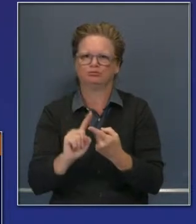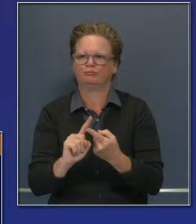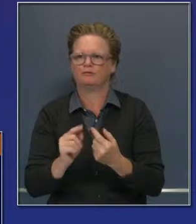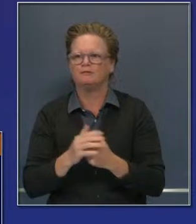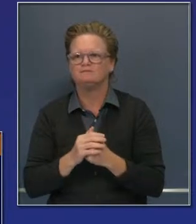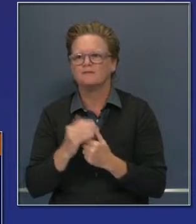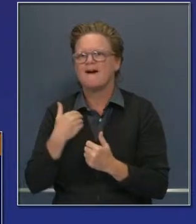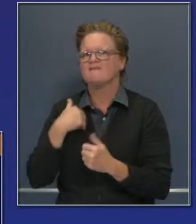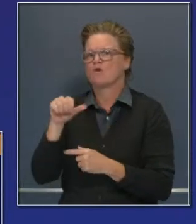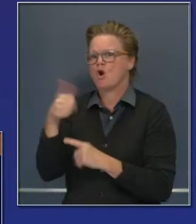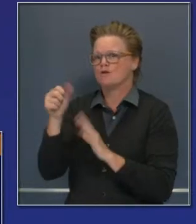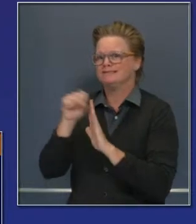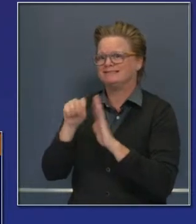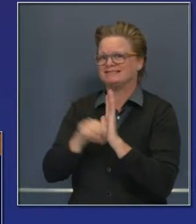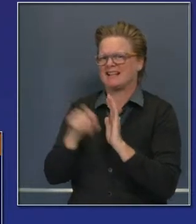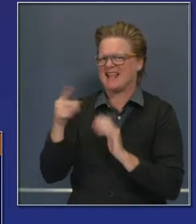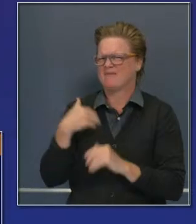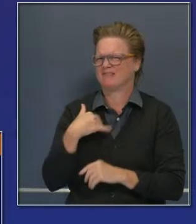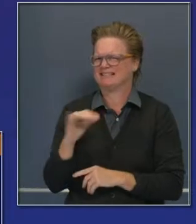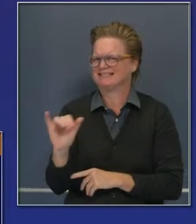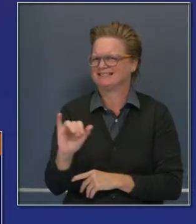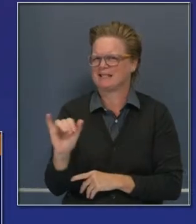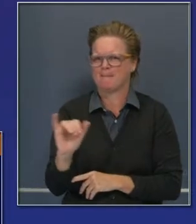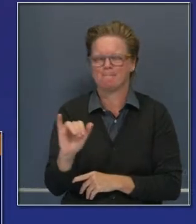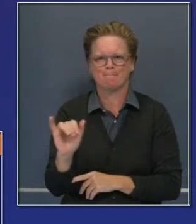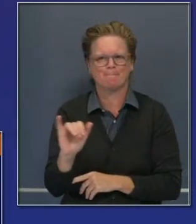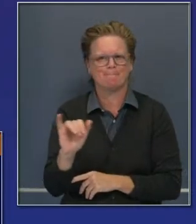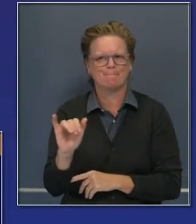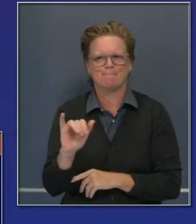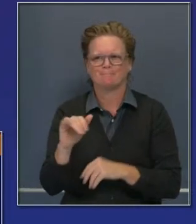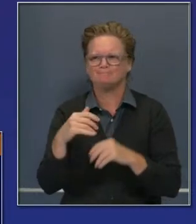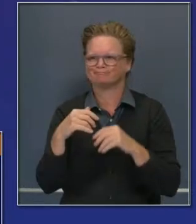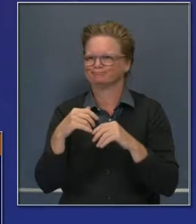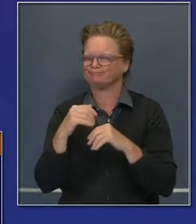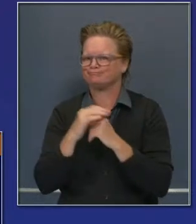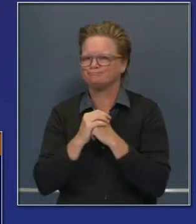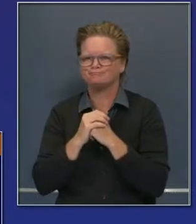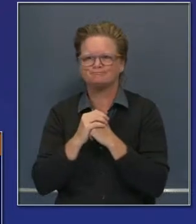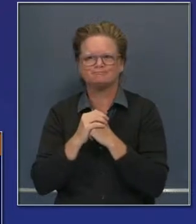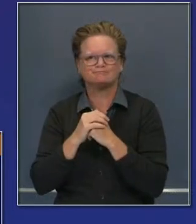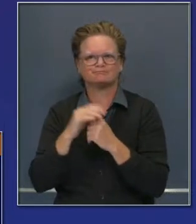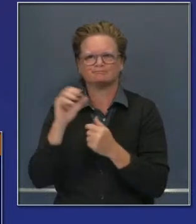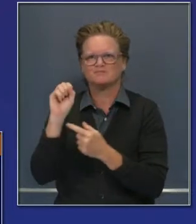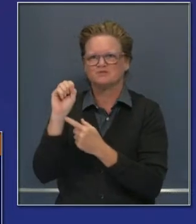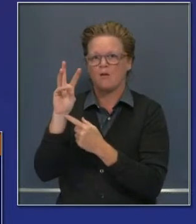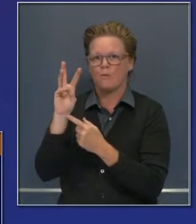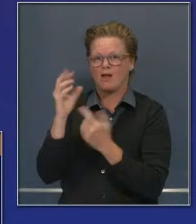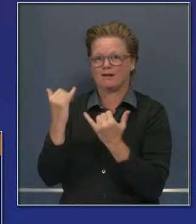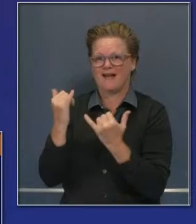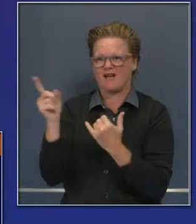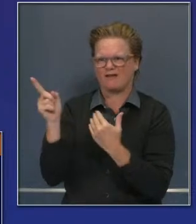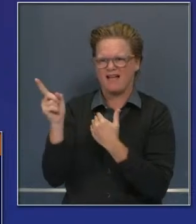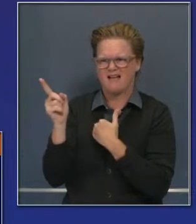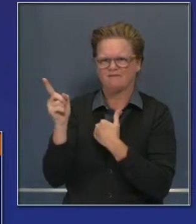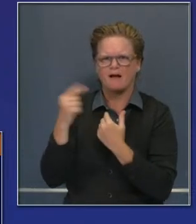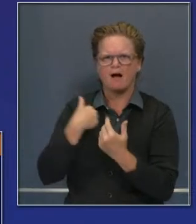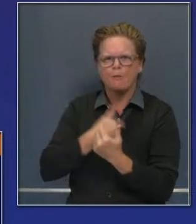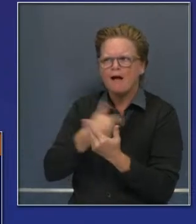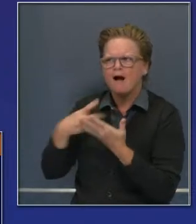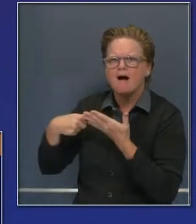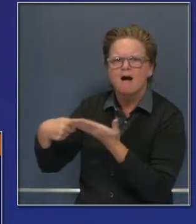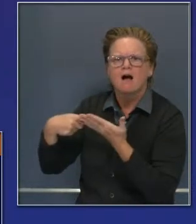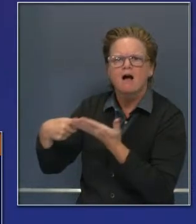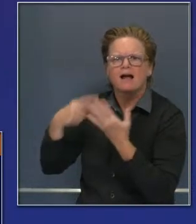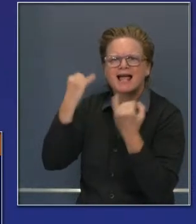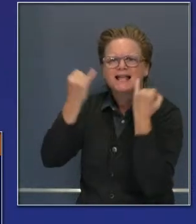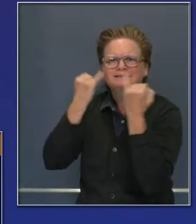We were comparing and contrasting. I think Texas soon will be doing the same, though I don't want to speak for them. But we've been able to share best practices. We've been able to talk to